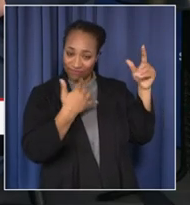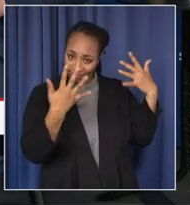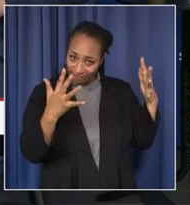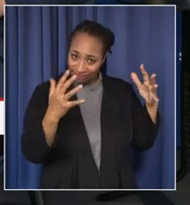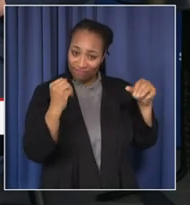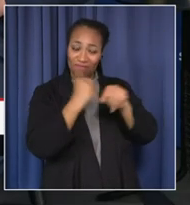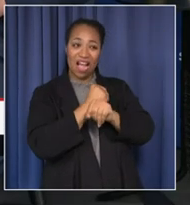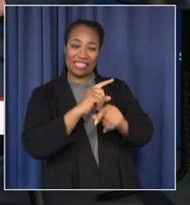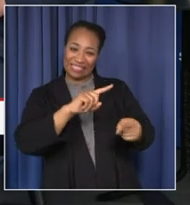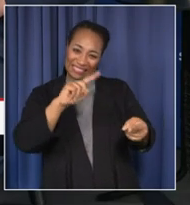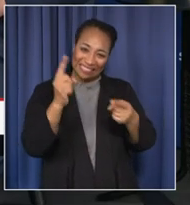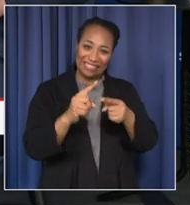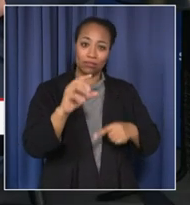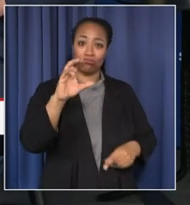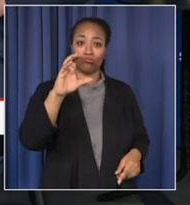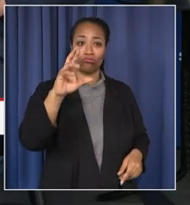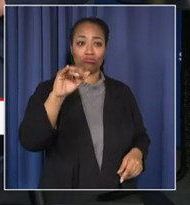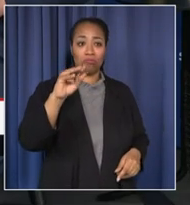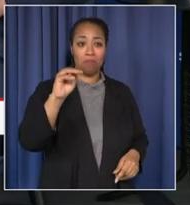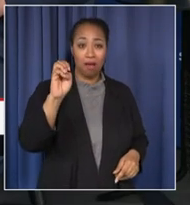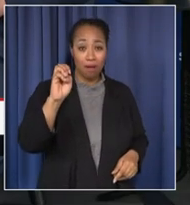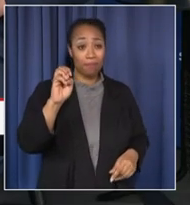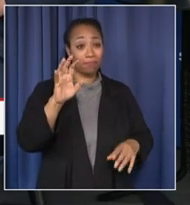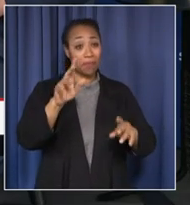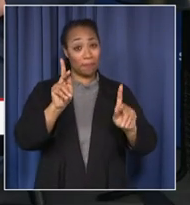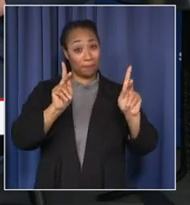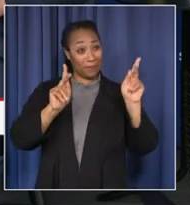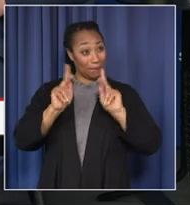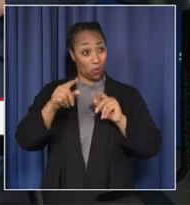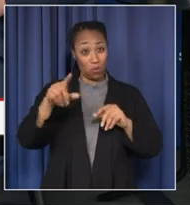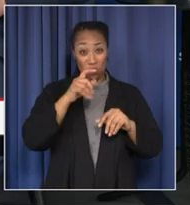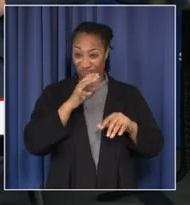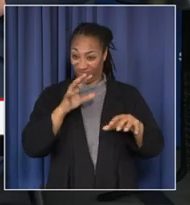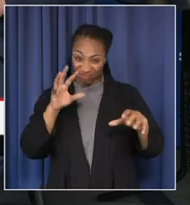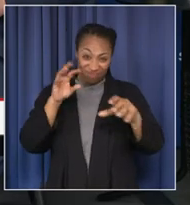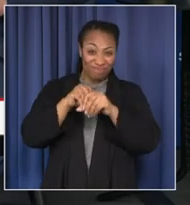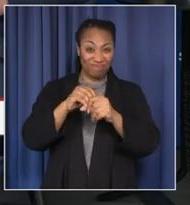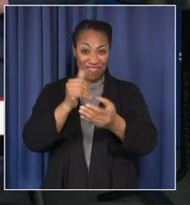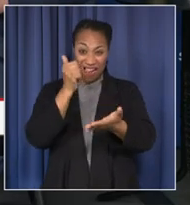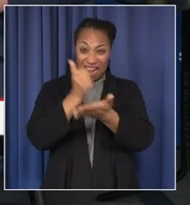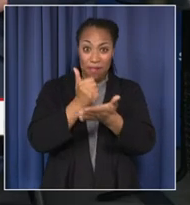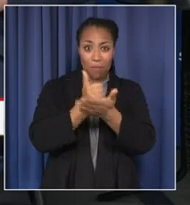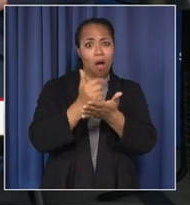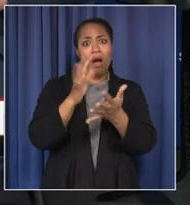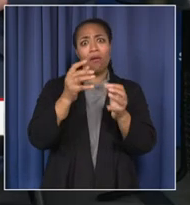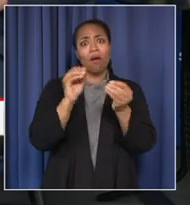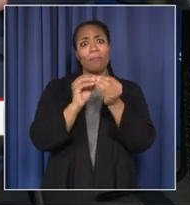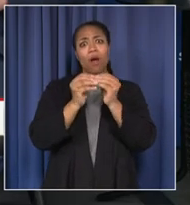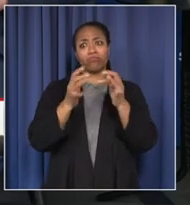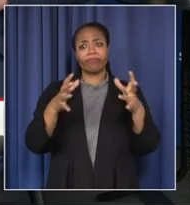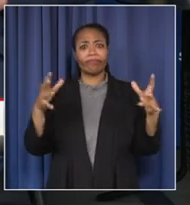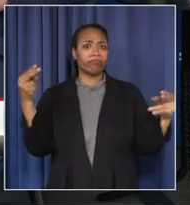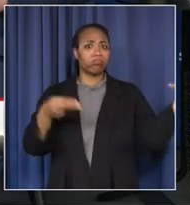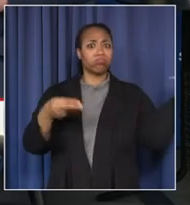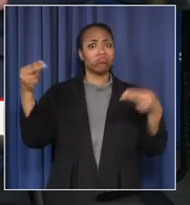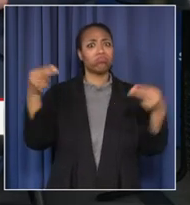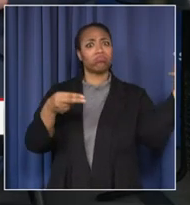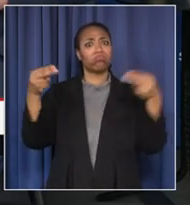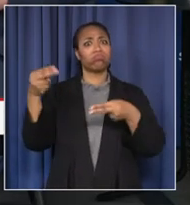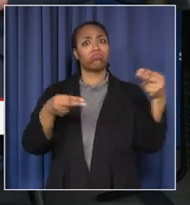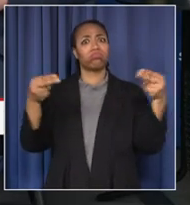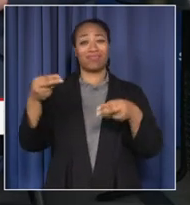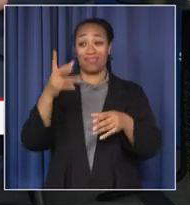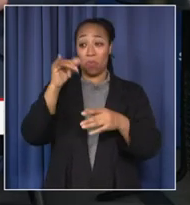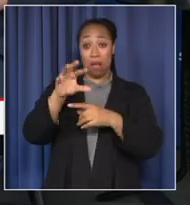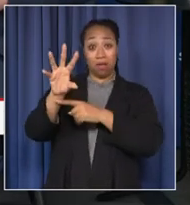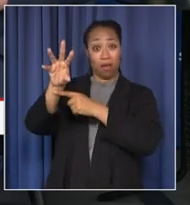And we think that will be a very important project for downtown Washington. I want to ask a little bit about the